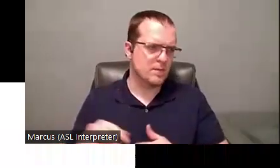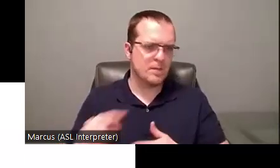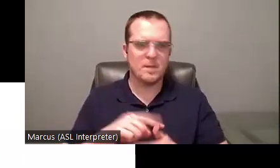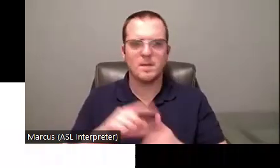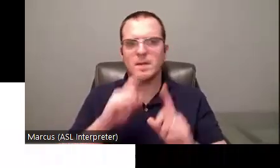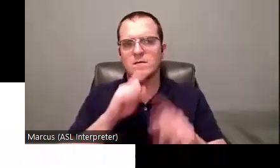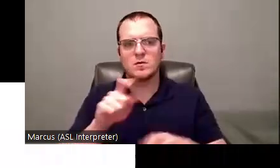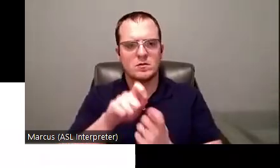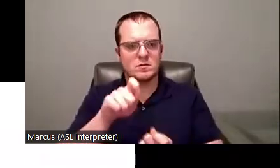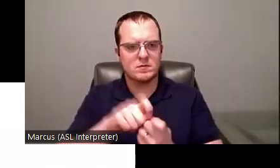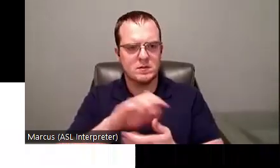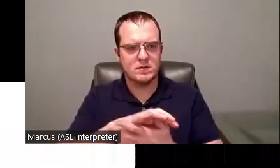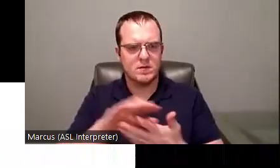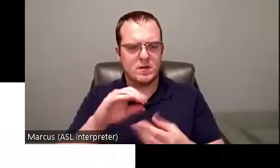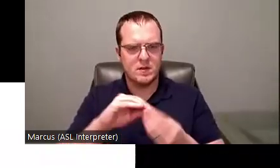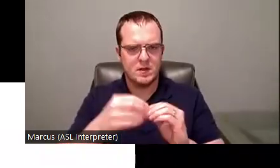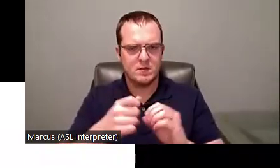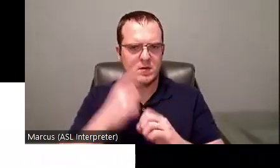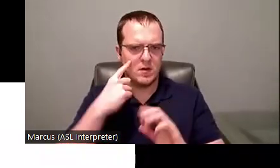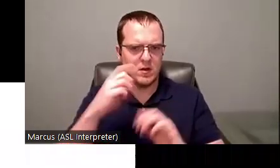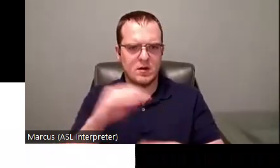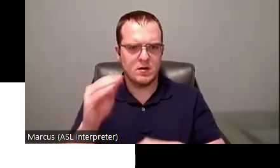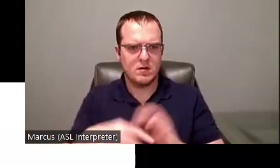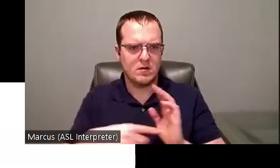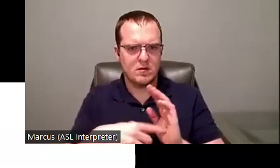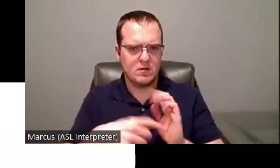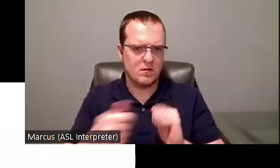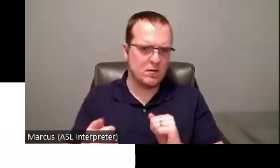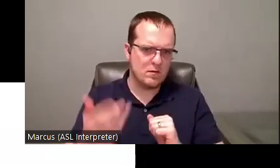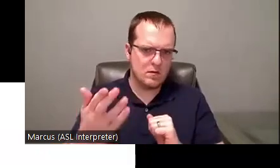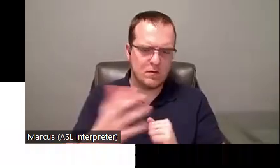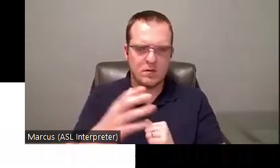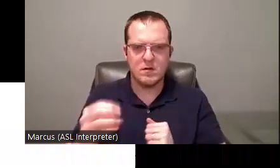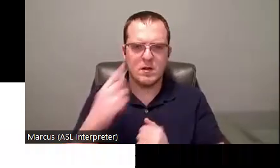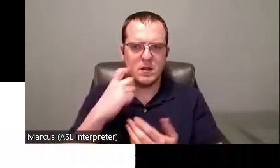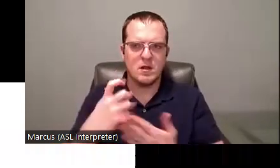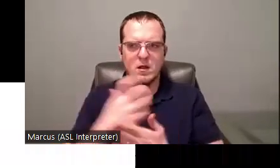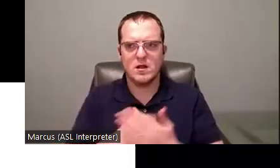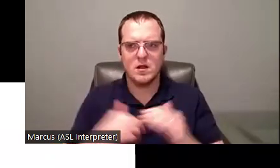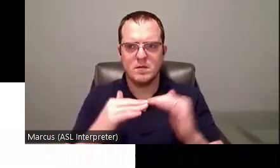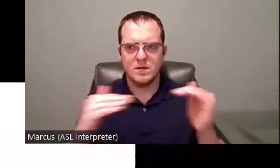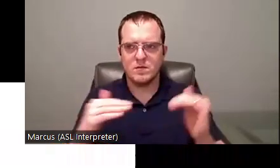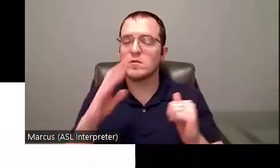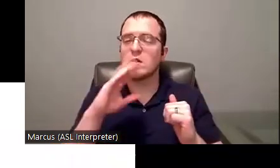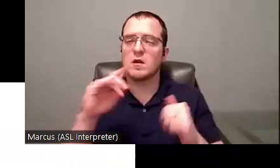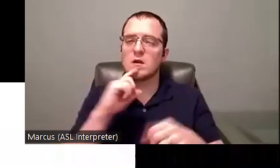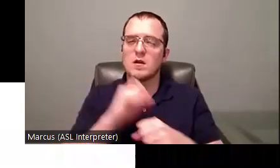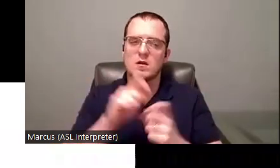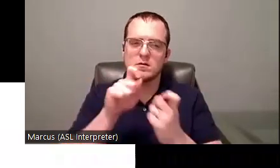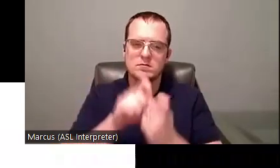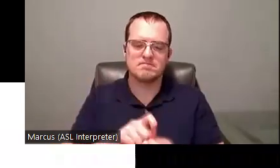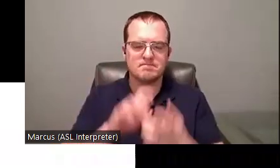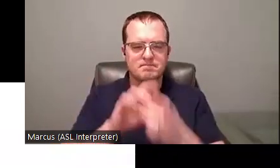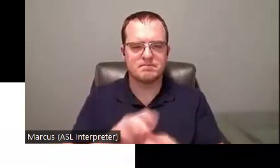specify the number and percentage of affordable units that are being proposed and the income levels, as well as provide details regarding